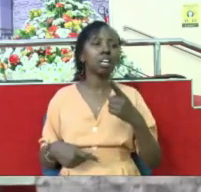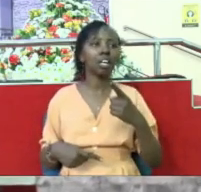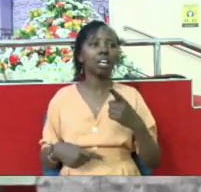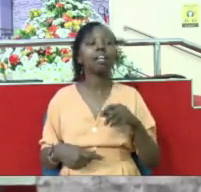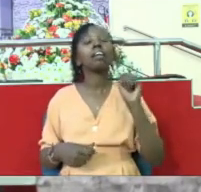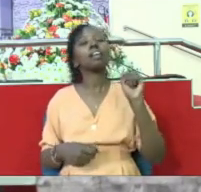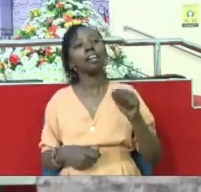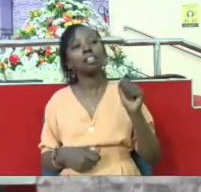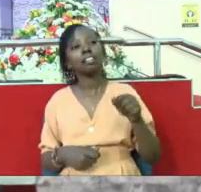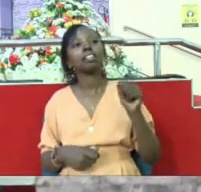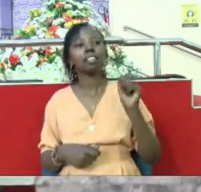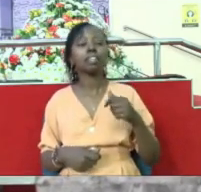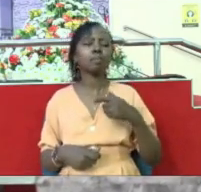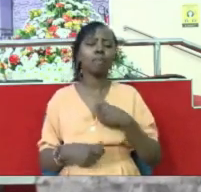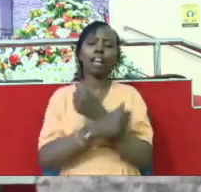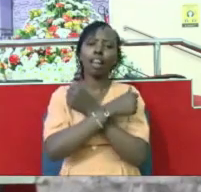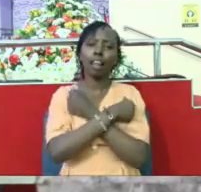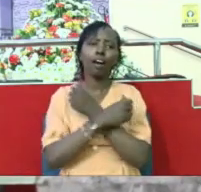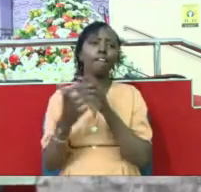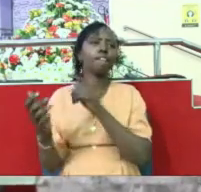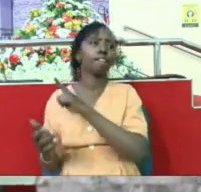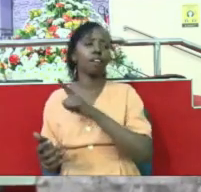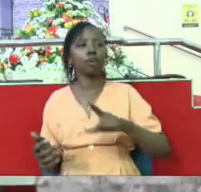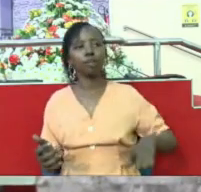I love the Lord Jesus.